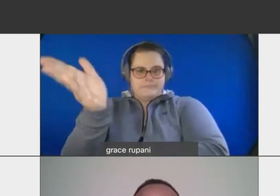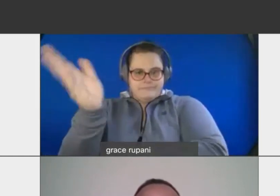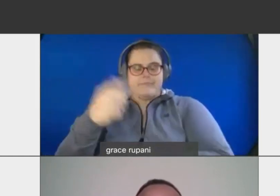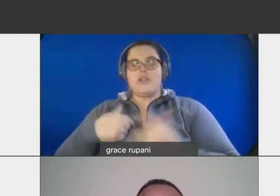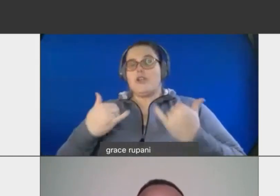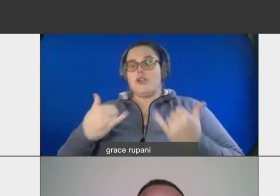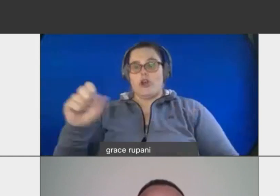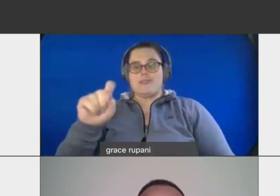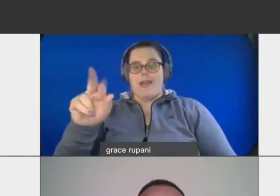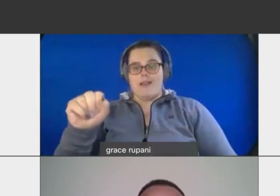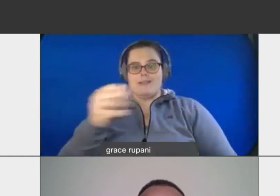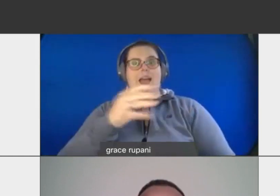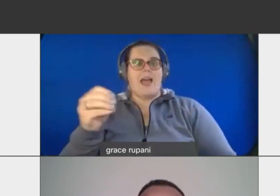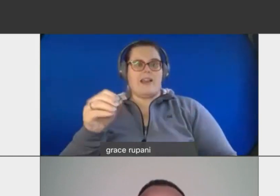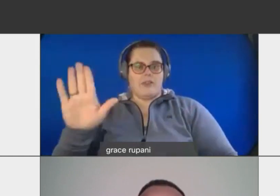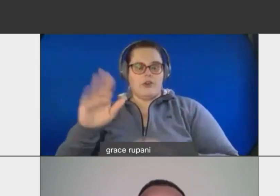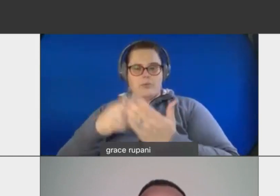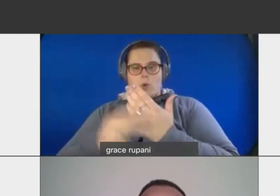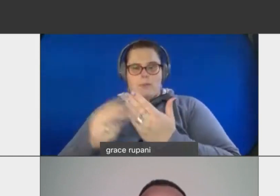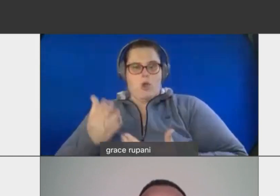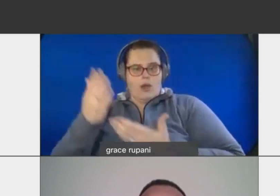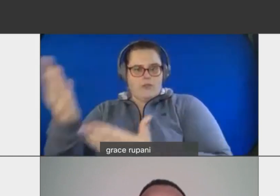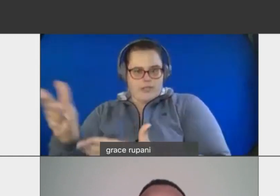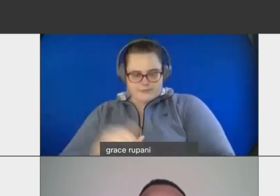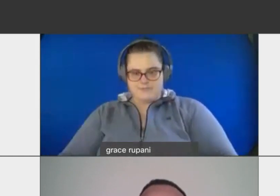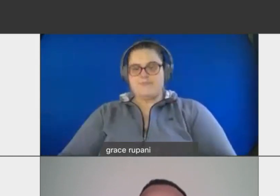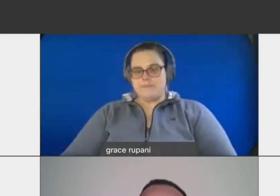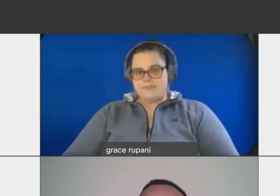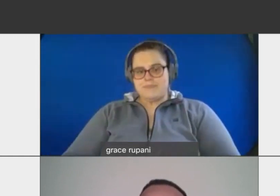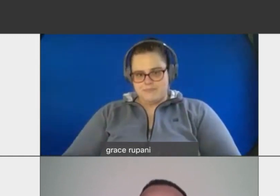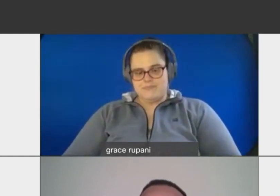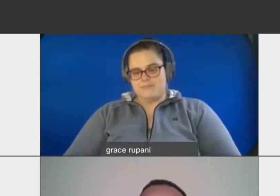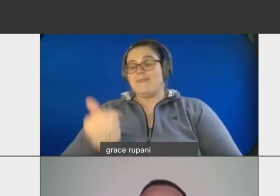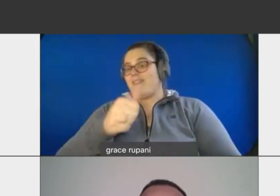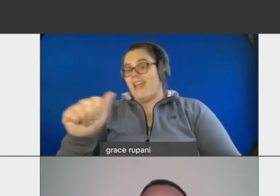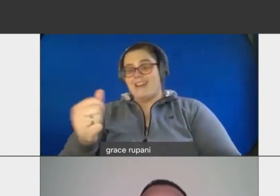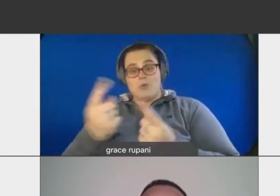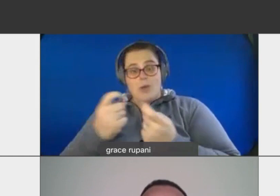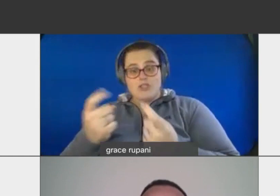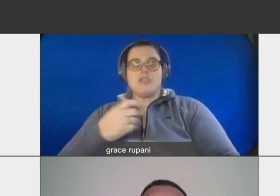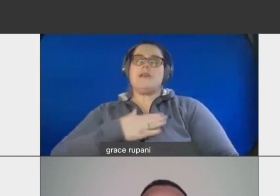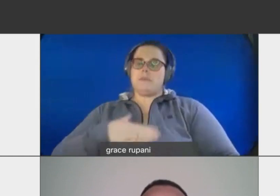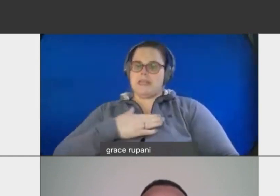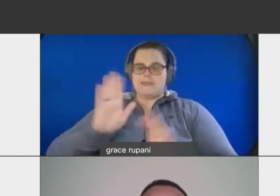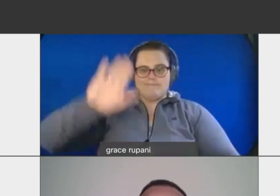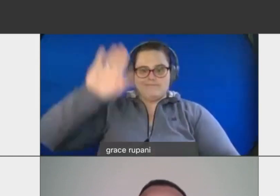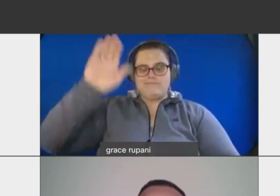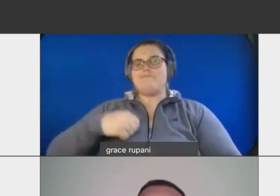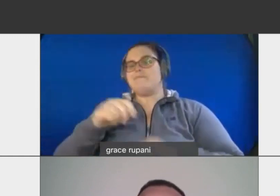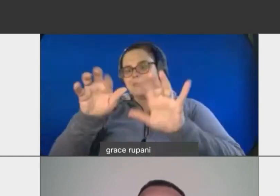I'm going to share my screen currently, and so folks can just follow along and ask any questions in the chat as we go along.